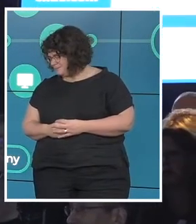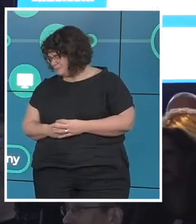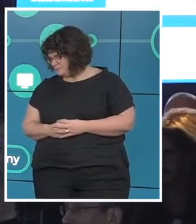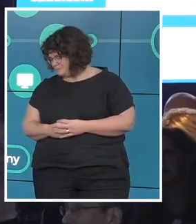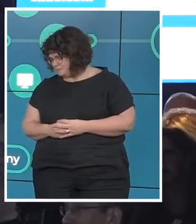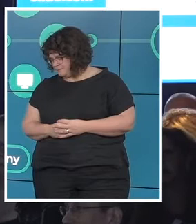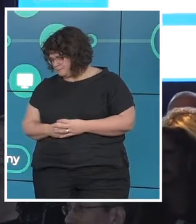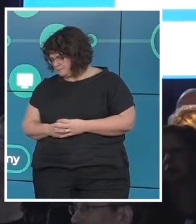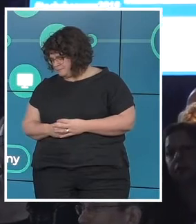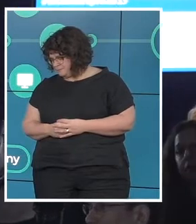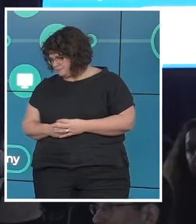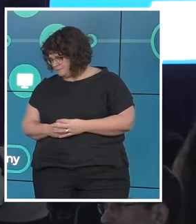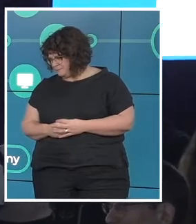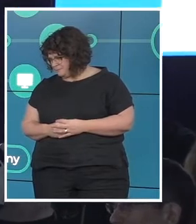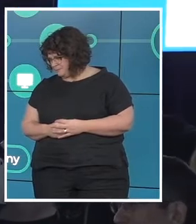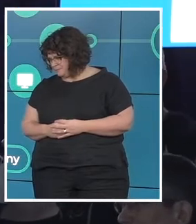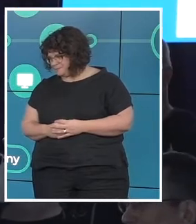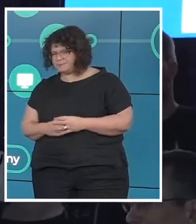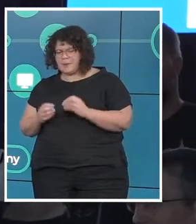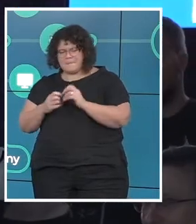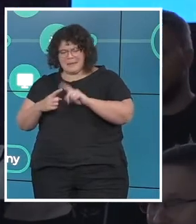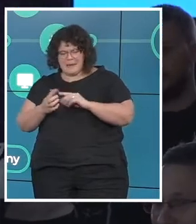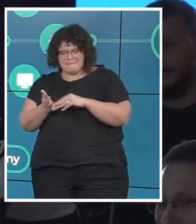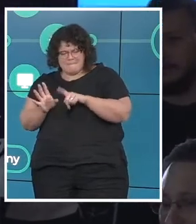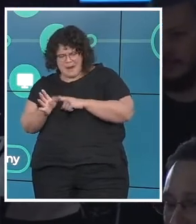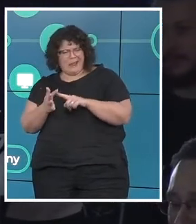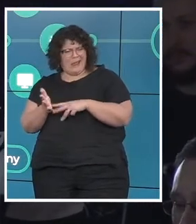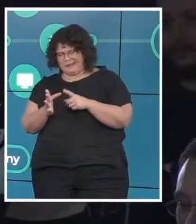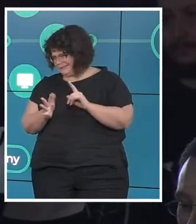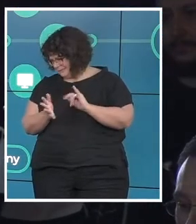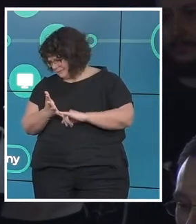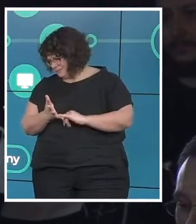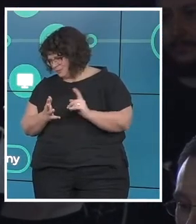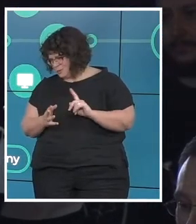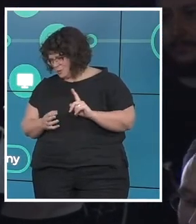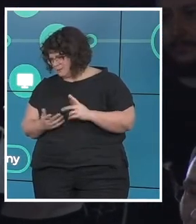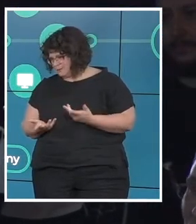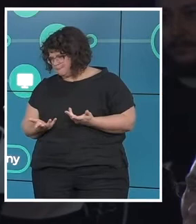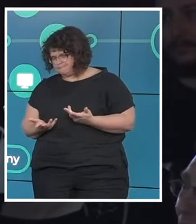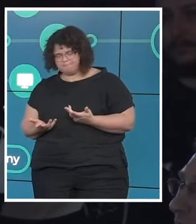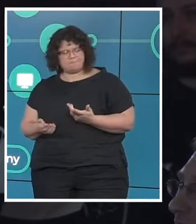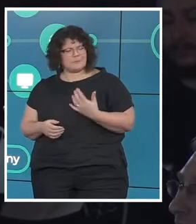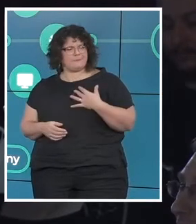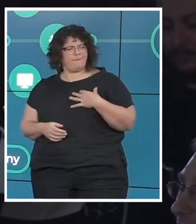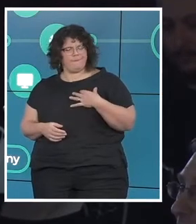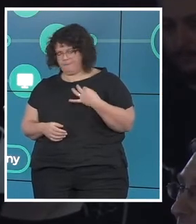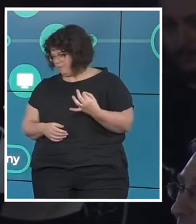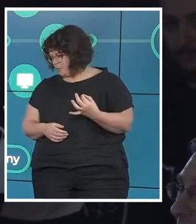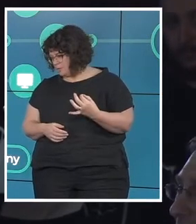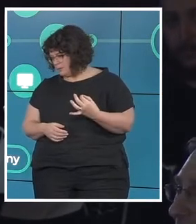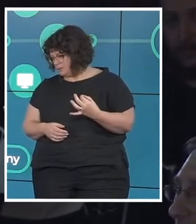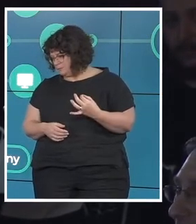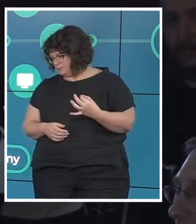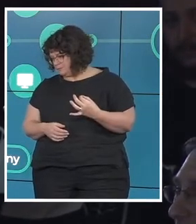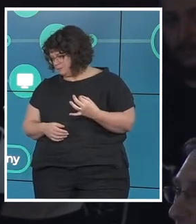either sighted volunteers or company representatives. And everything happens through a live video. So if you need anything